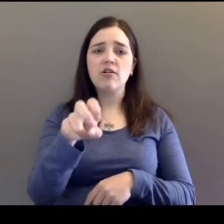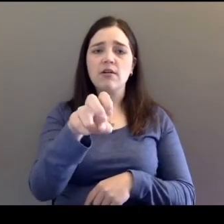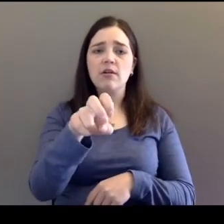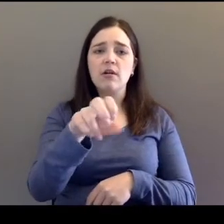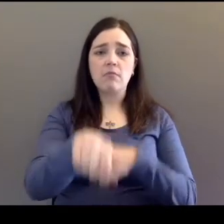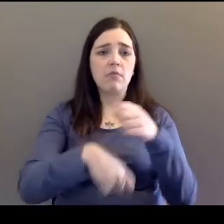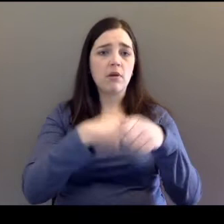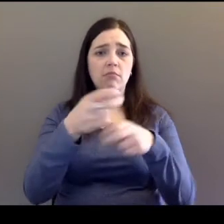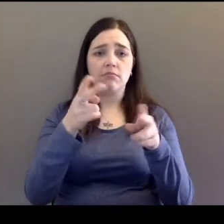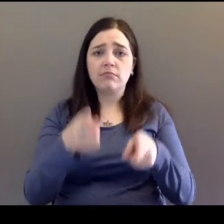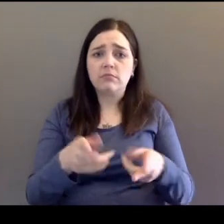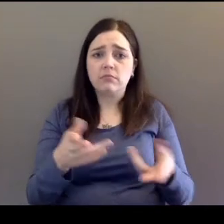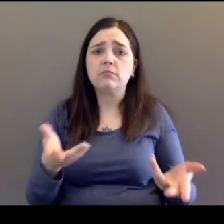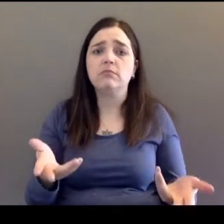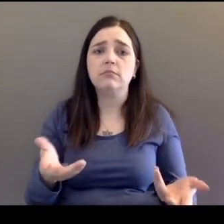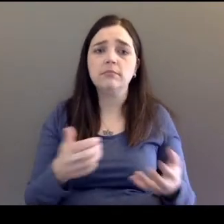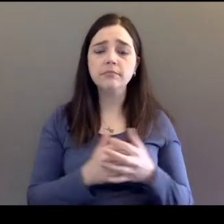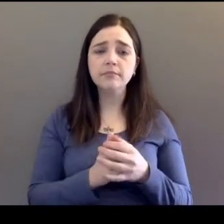death.